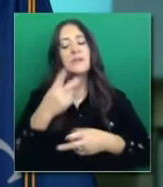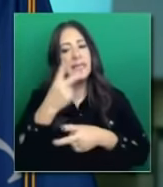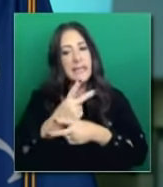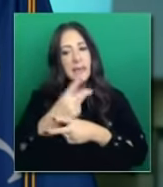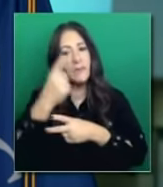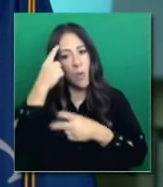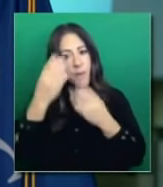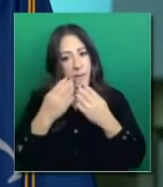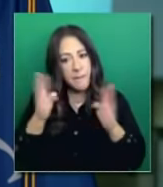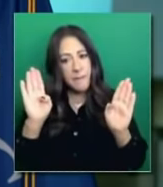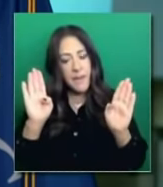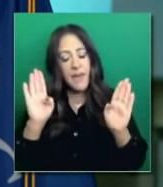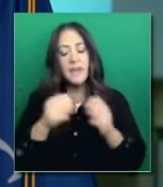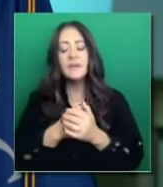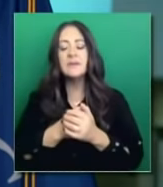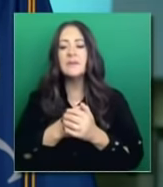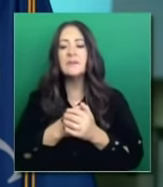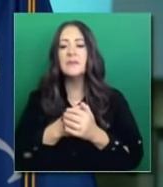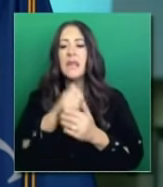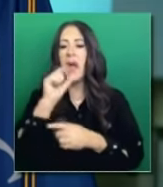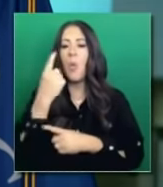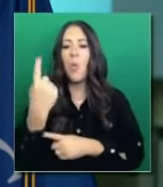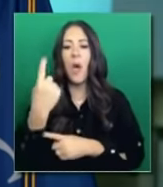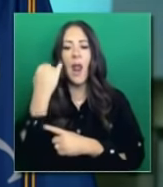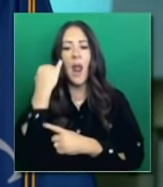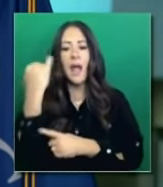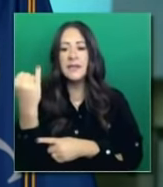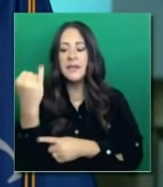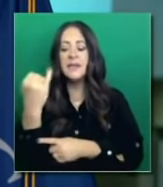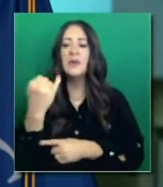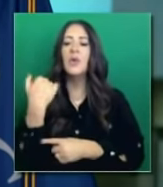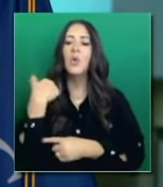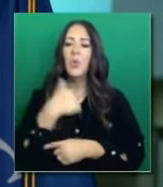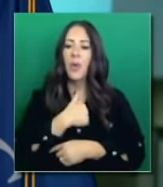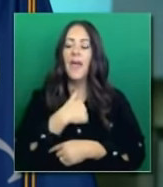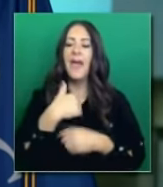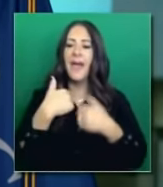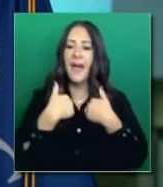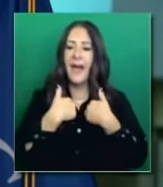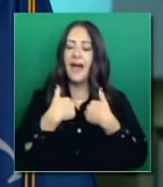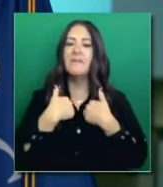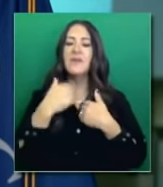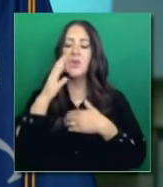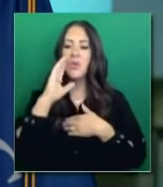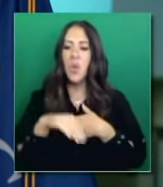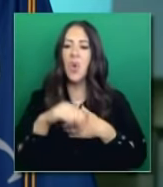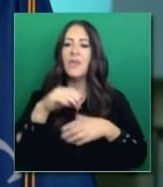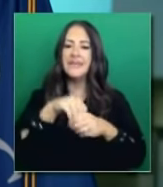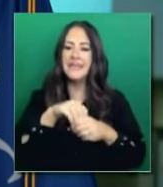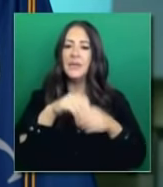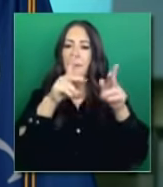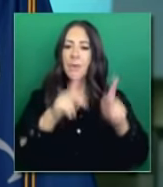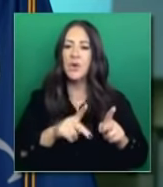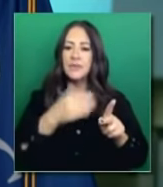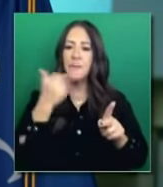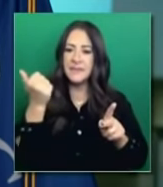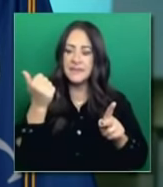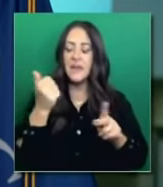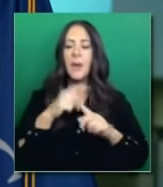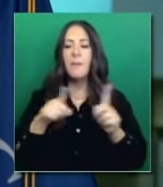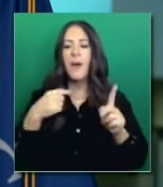one's ideological in this endeavor. We have a default that's in person, but we're not naive about the challenges as